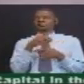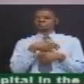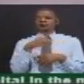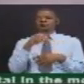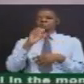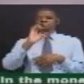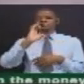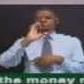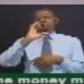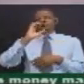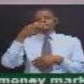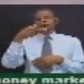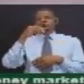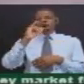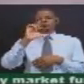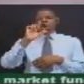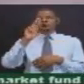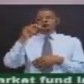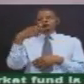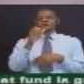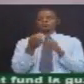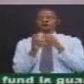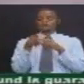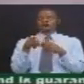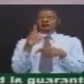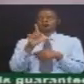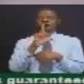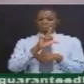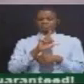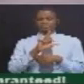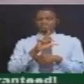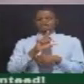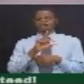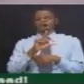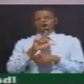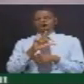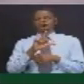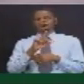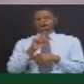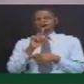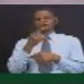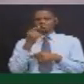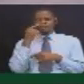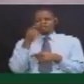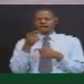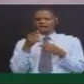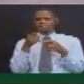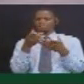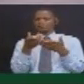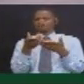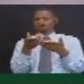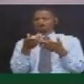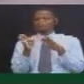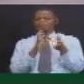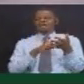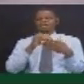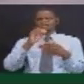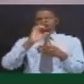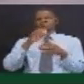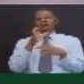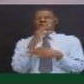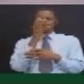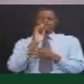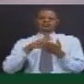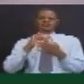said this in lilongwe where among other plantations made reference on progress being made in restoring chikangawa forest